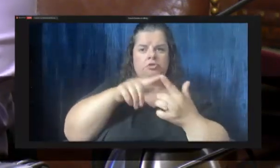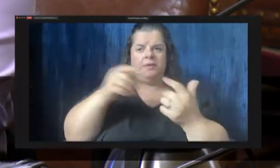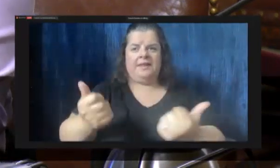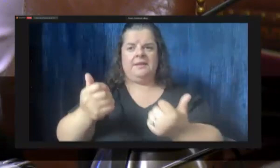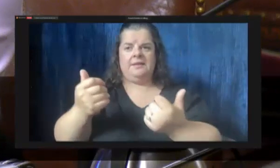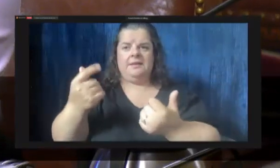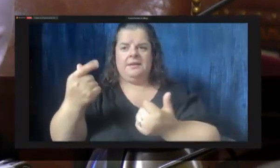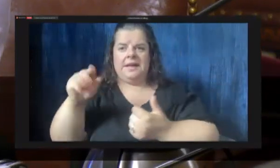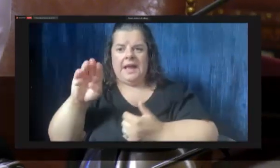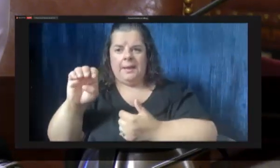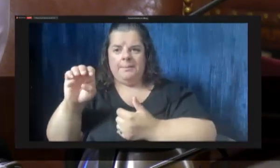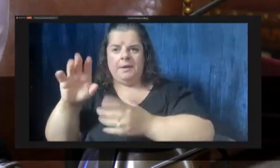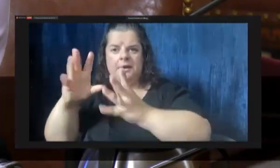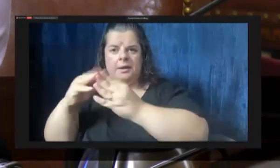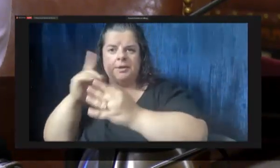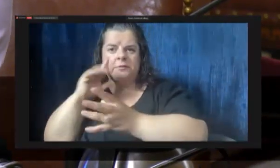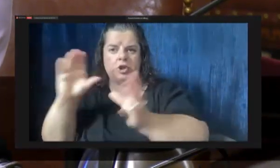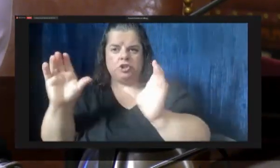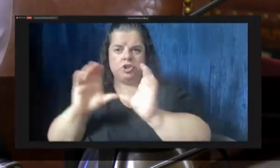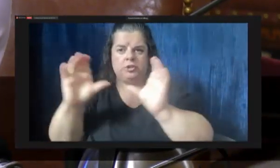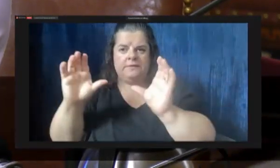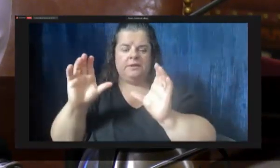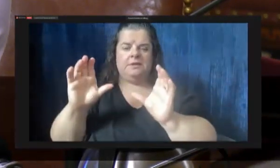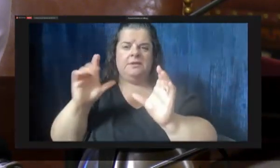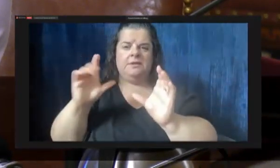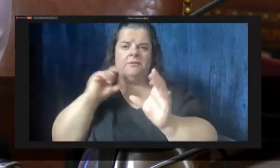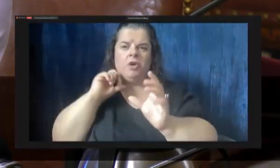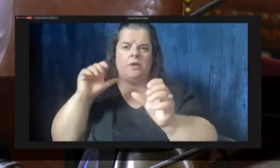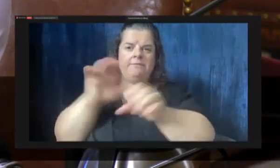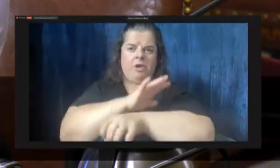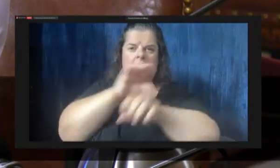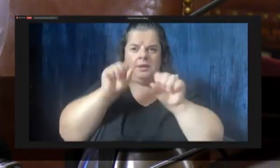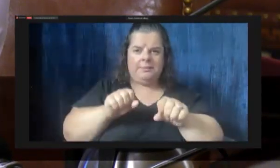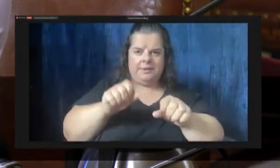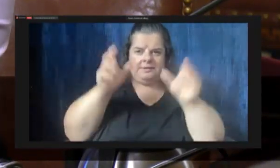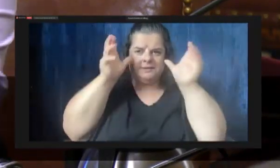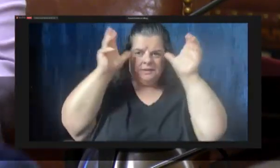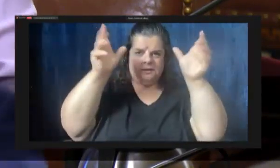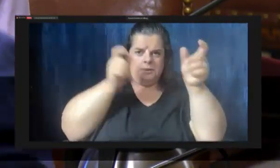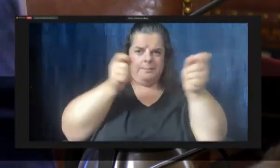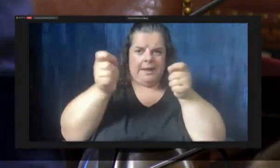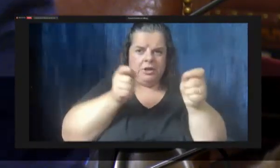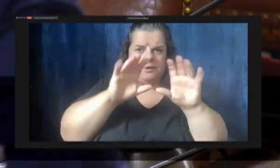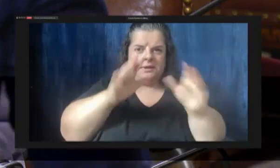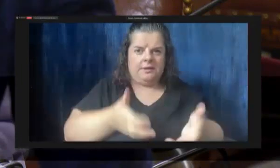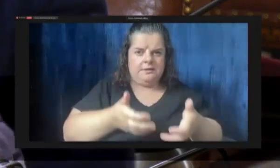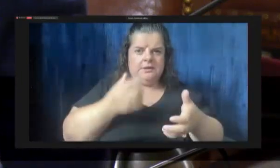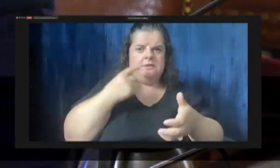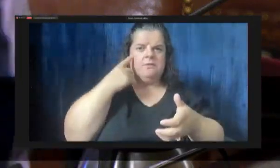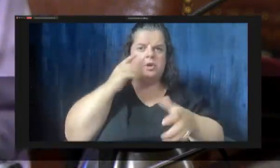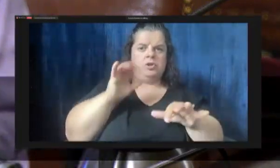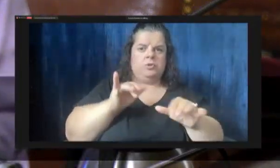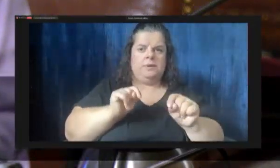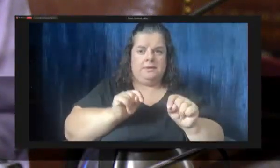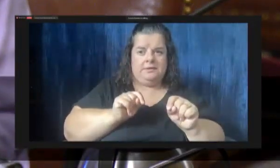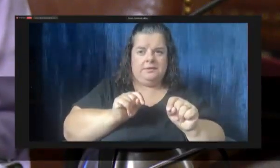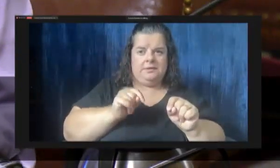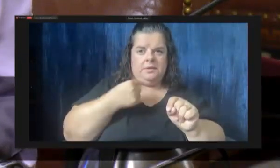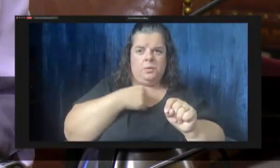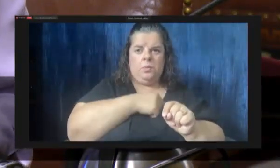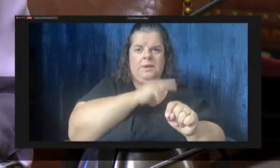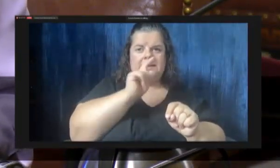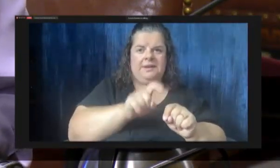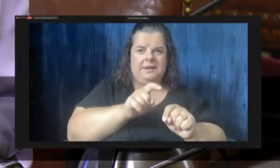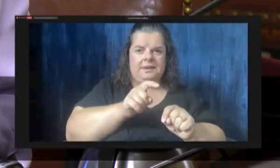be, I don't know, certified, to be a fully capable deer management entity. And to do that, we need to do a little bit of